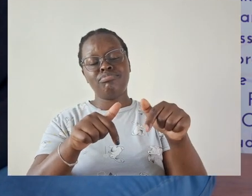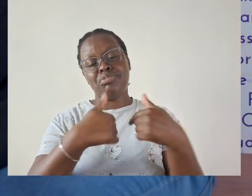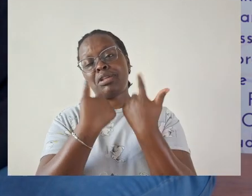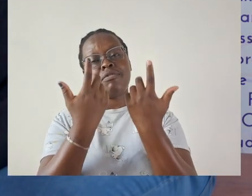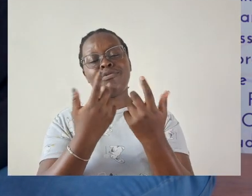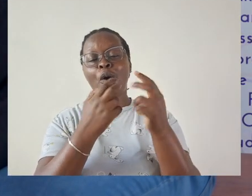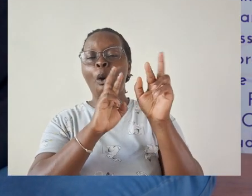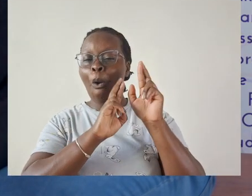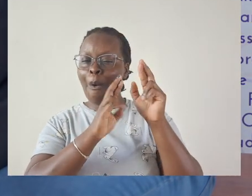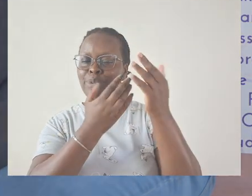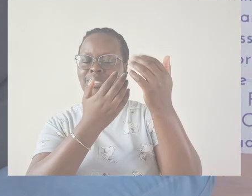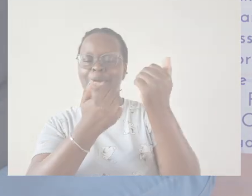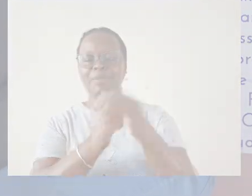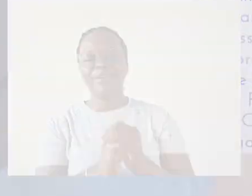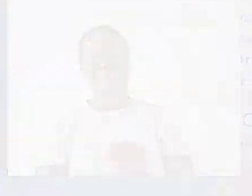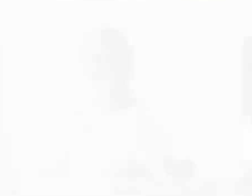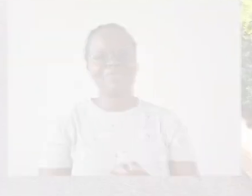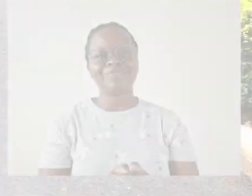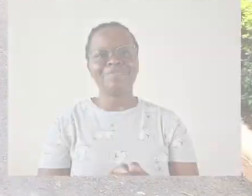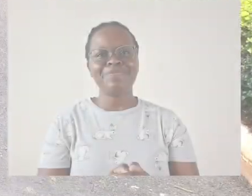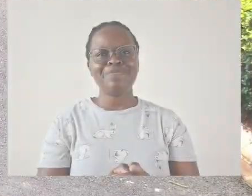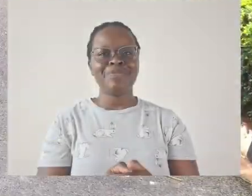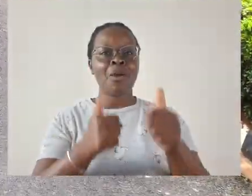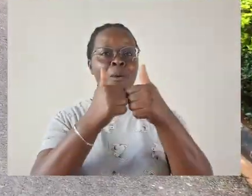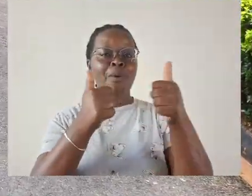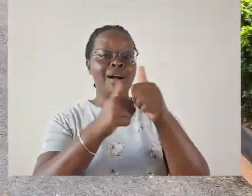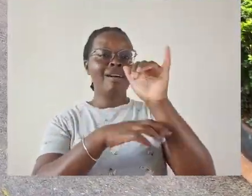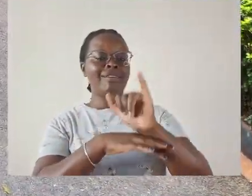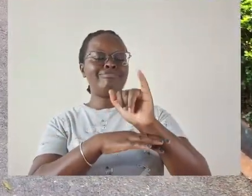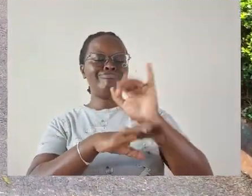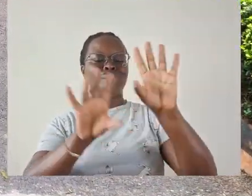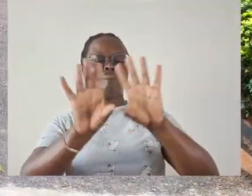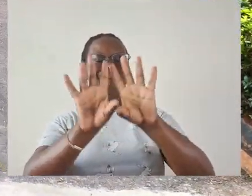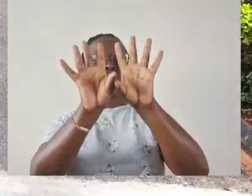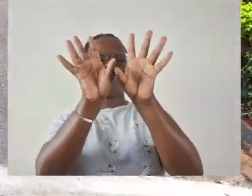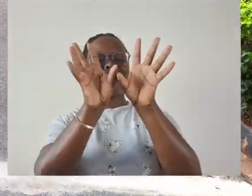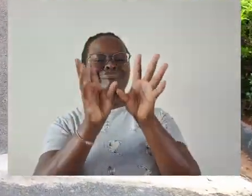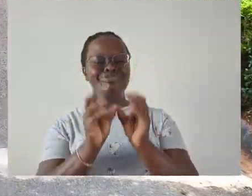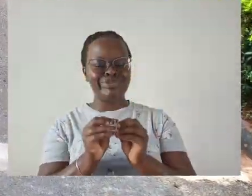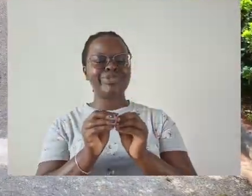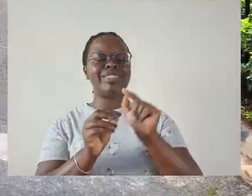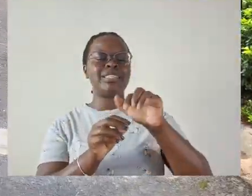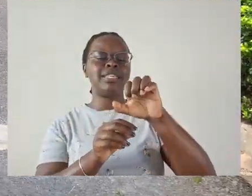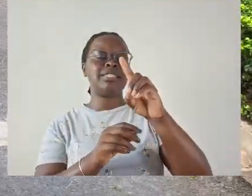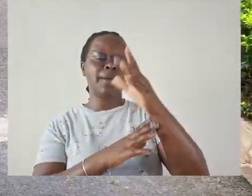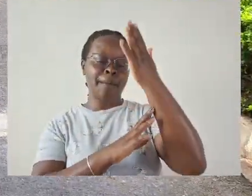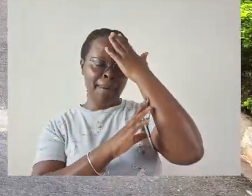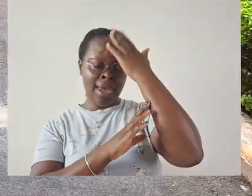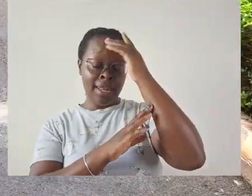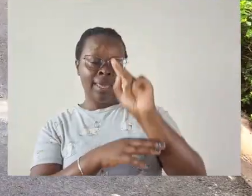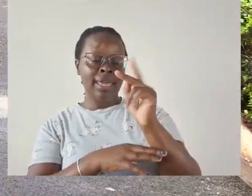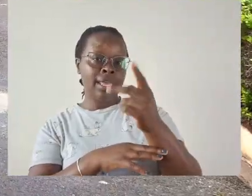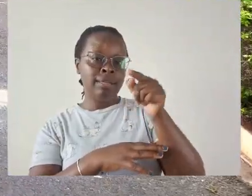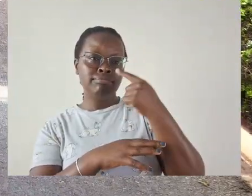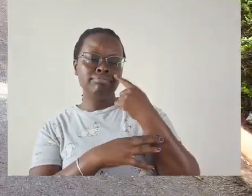yeah, hope is coming. Things will work out for everyone. Well, that is it for this month's edition of EdTech Mondays Kenya. We've seen how important it is to